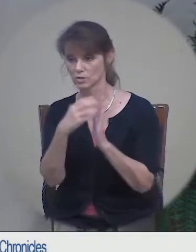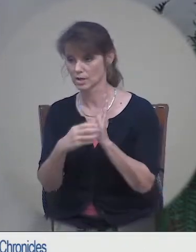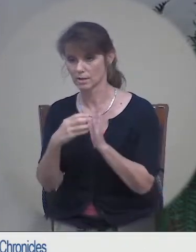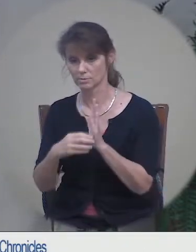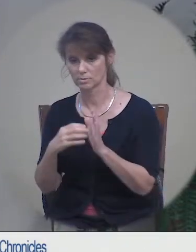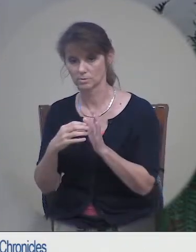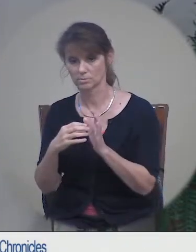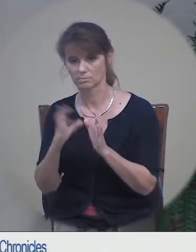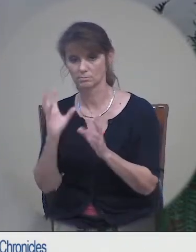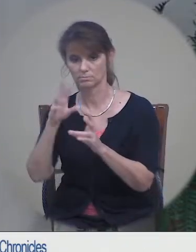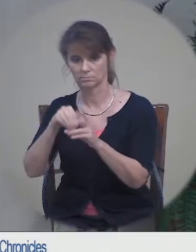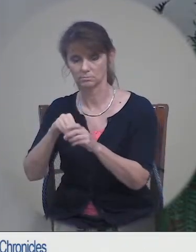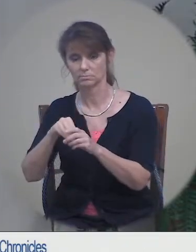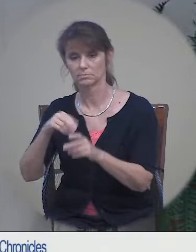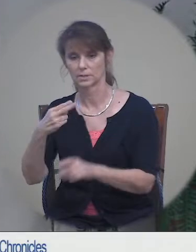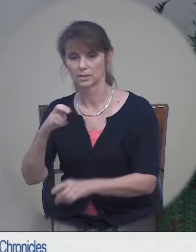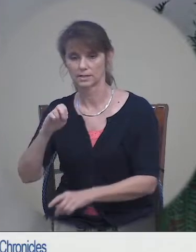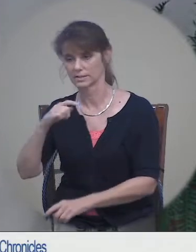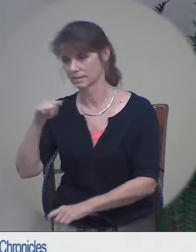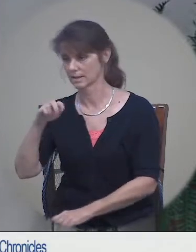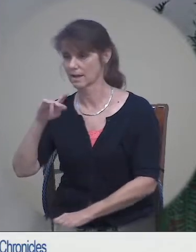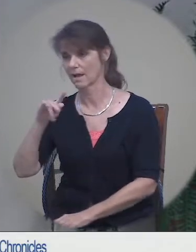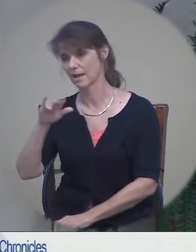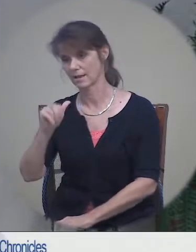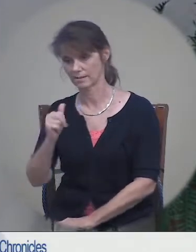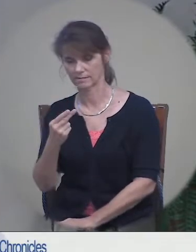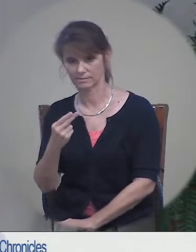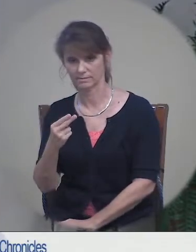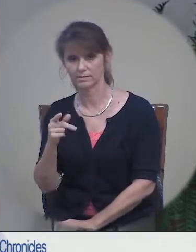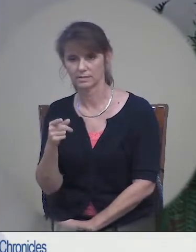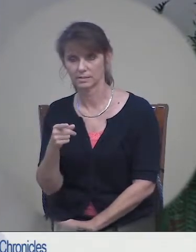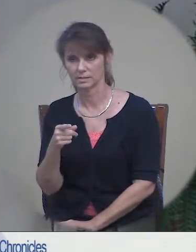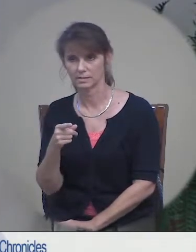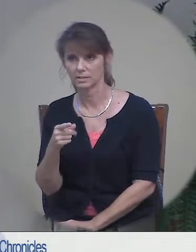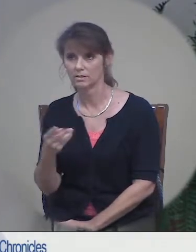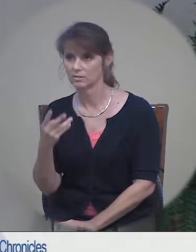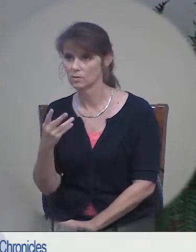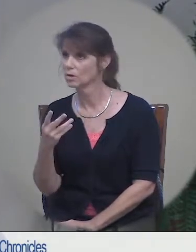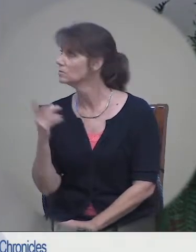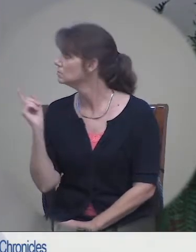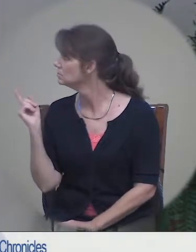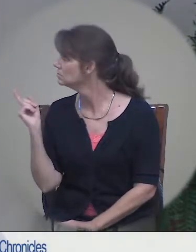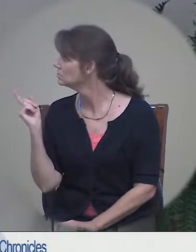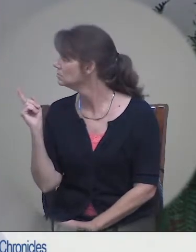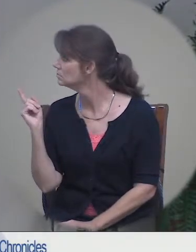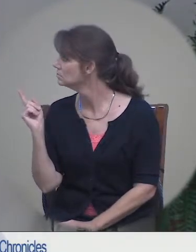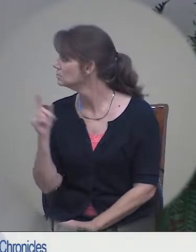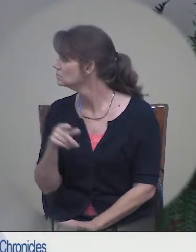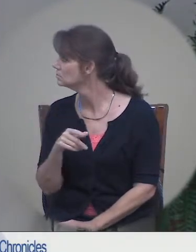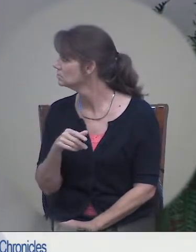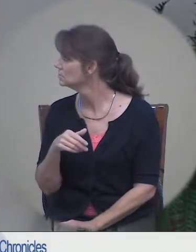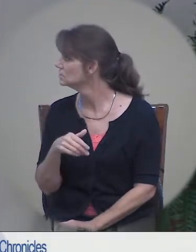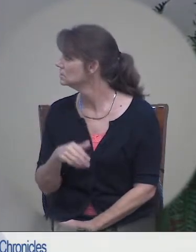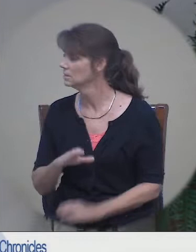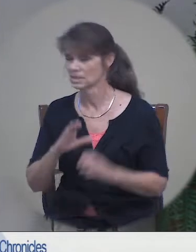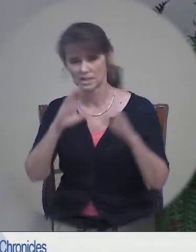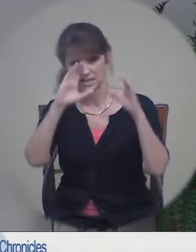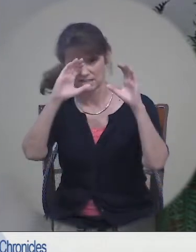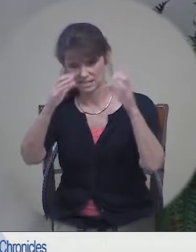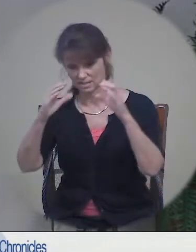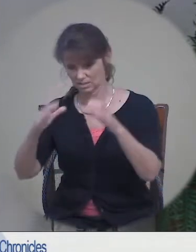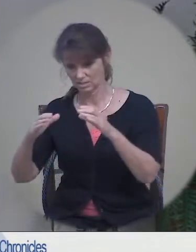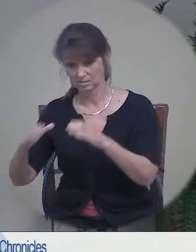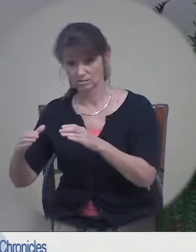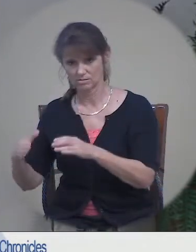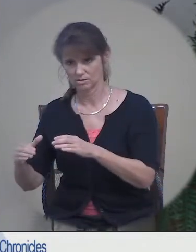an interesting pattern that you find in the book of Chronicles that kind of goes like this. Each section of Chronicles, each